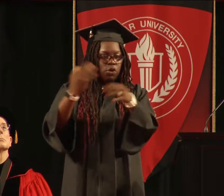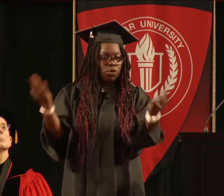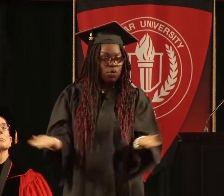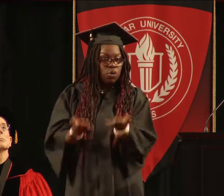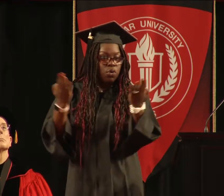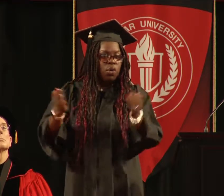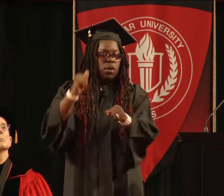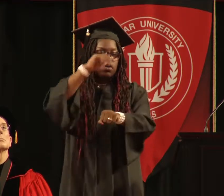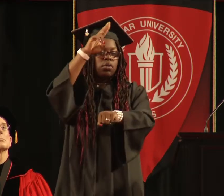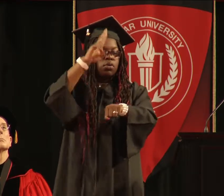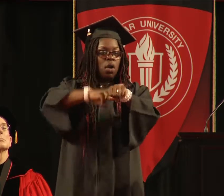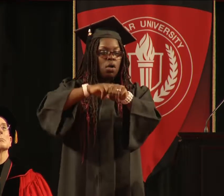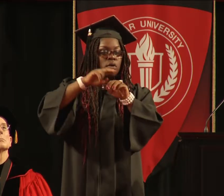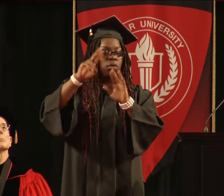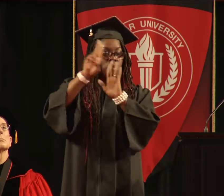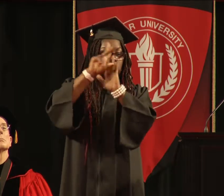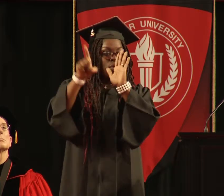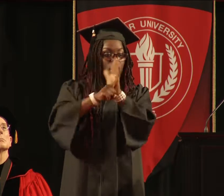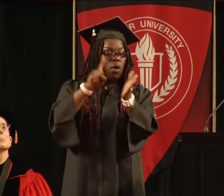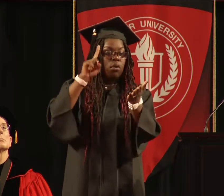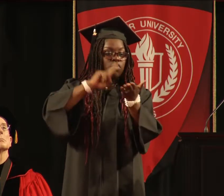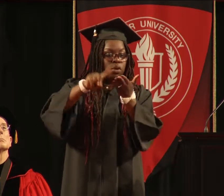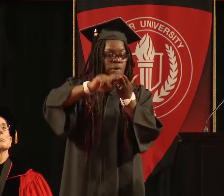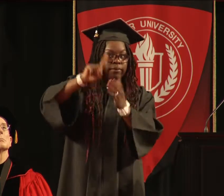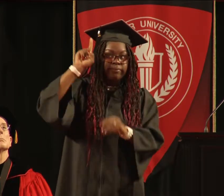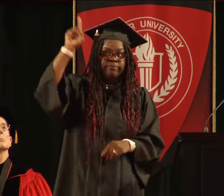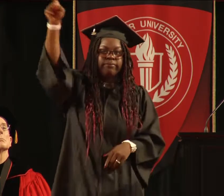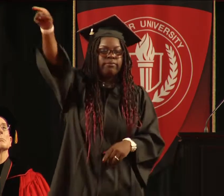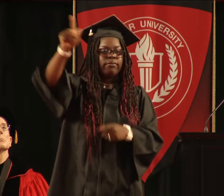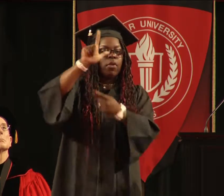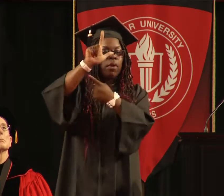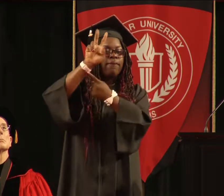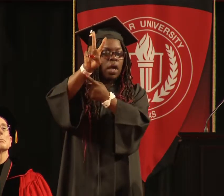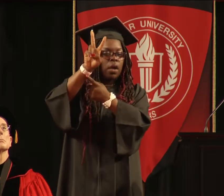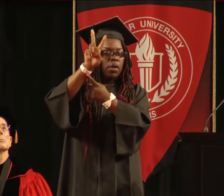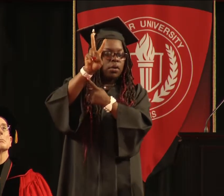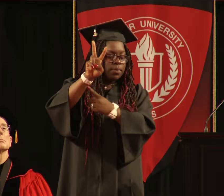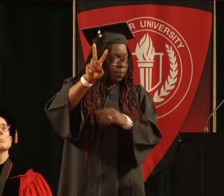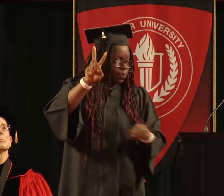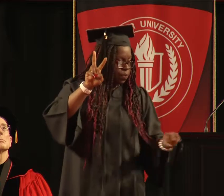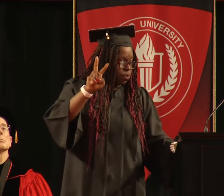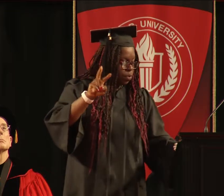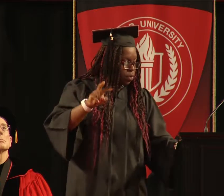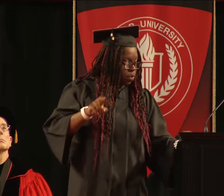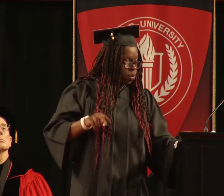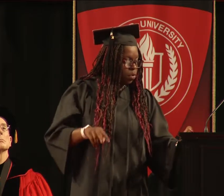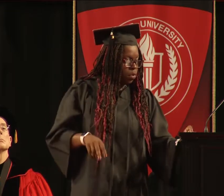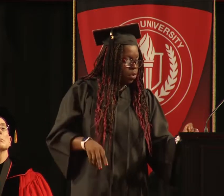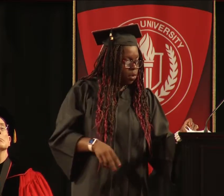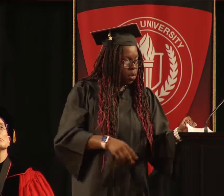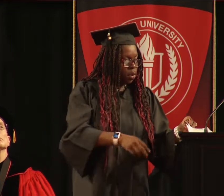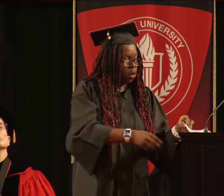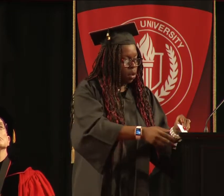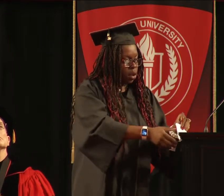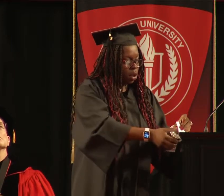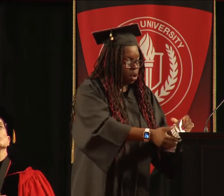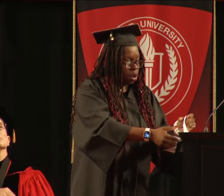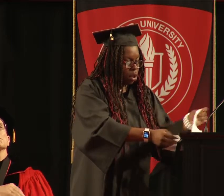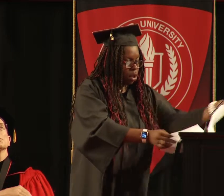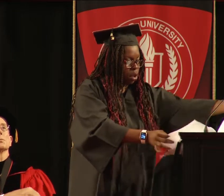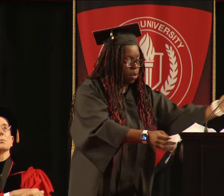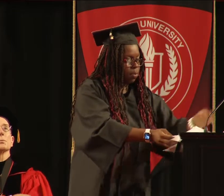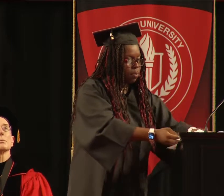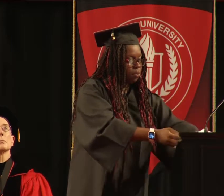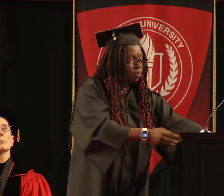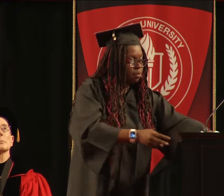After that, was able to present the research here on campus and at a conference in Las Vegas.